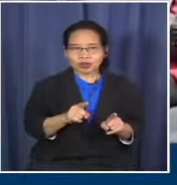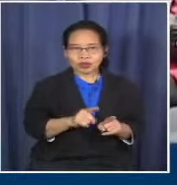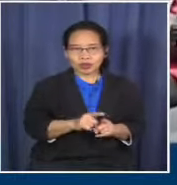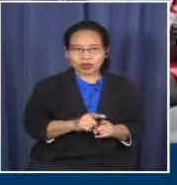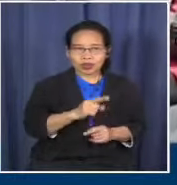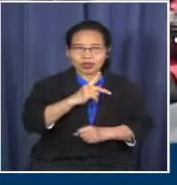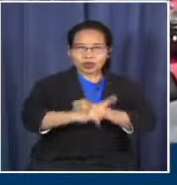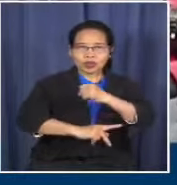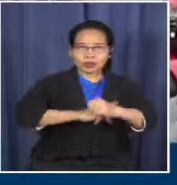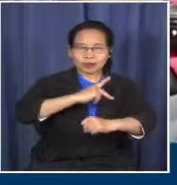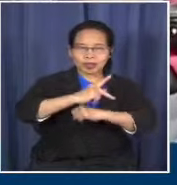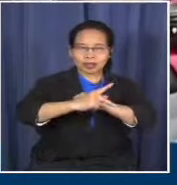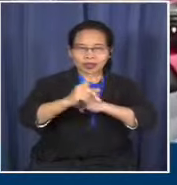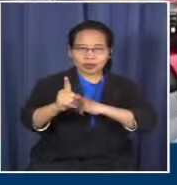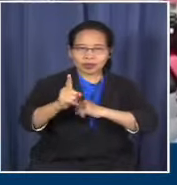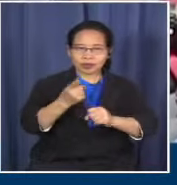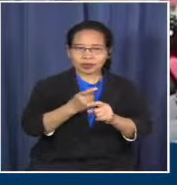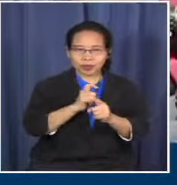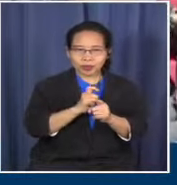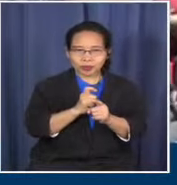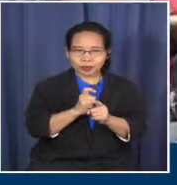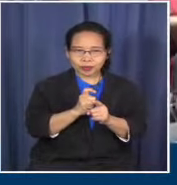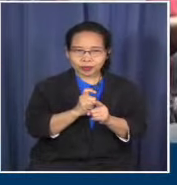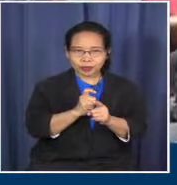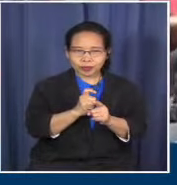so you will see that